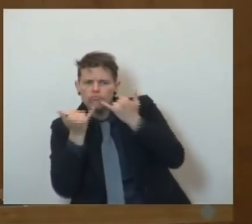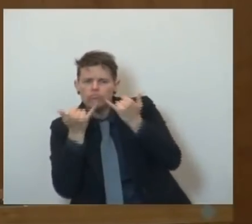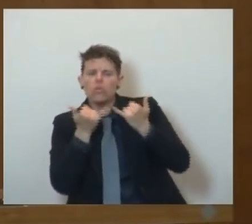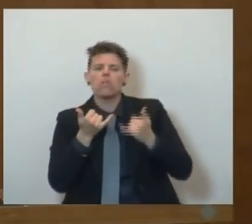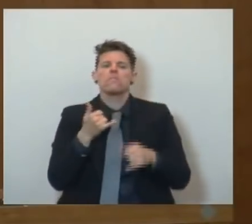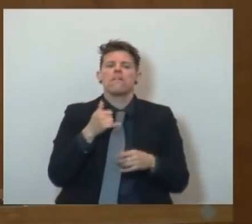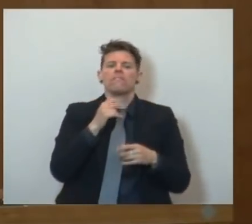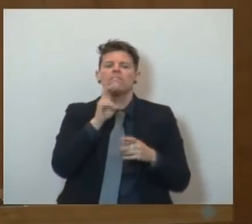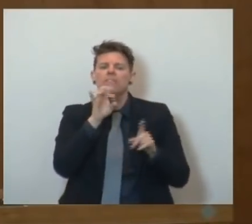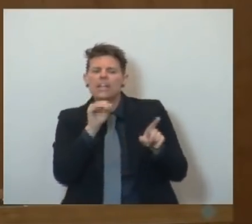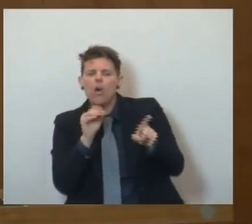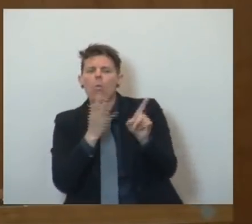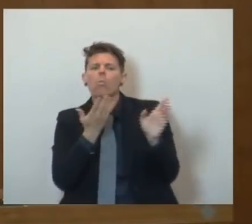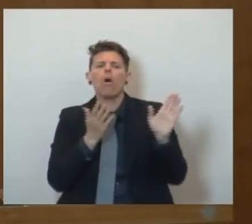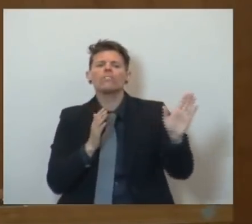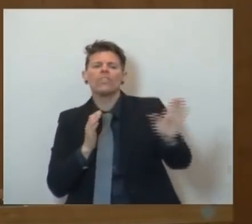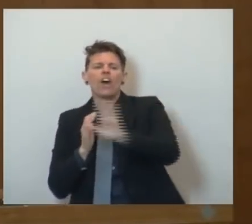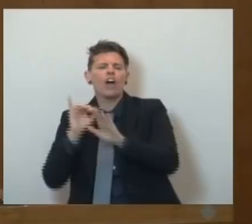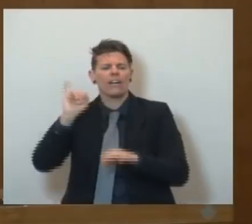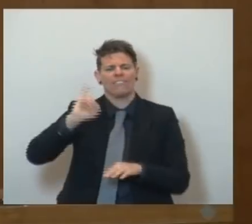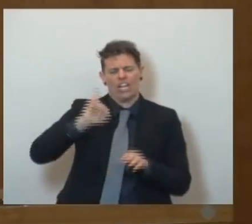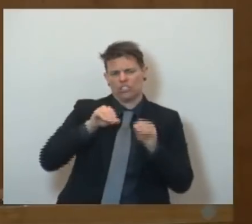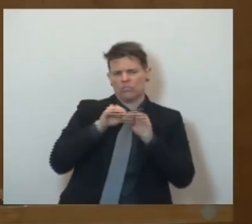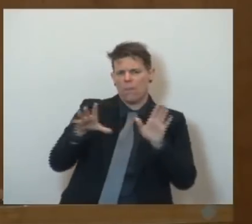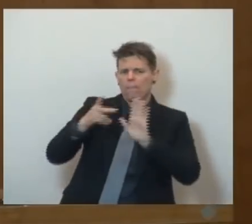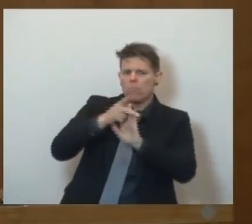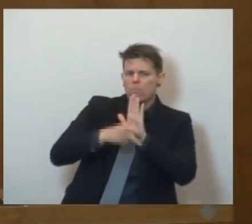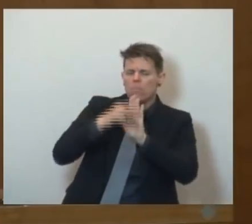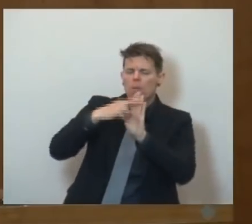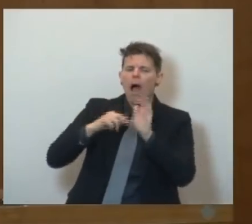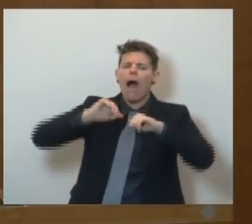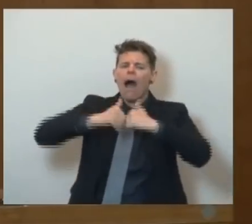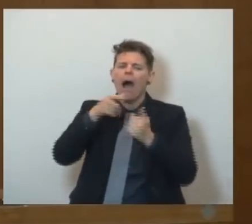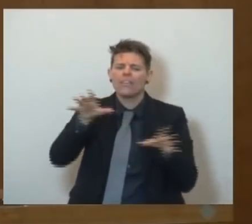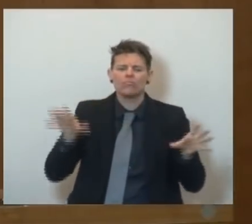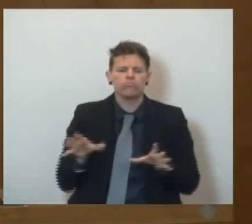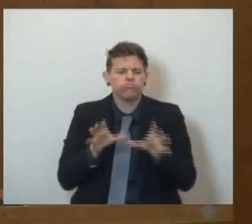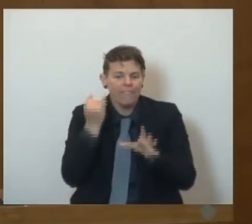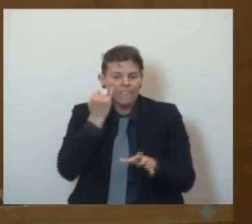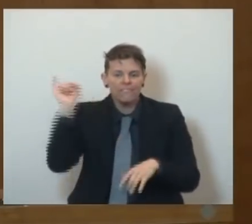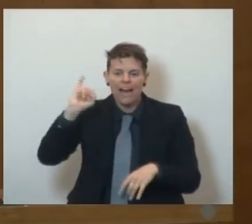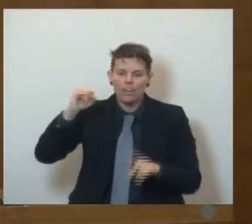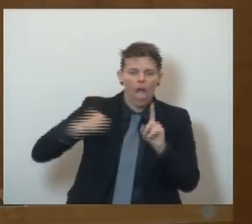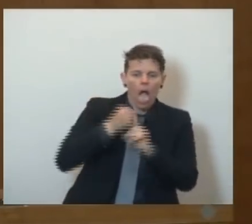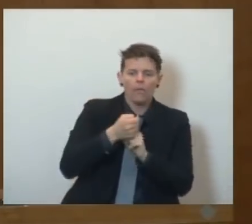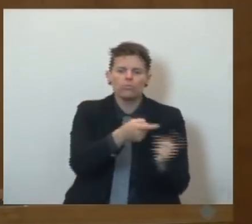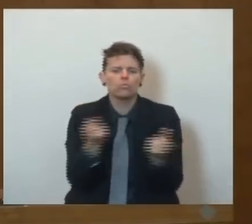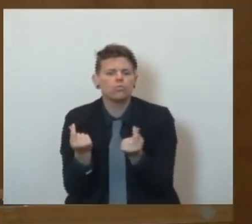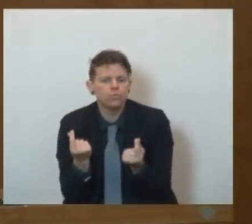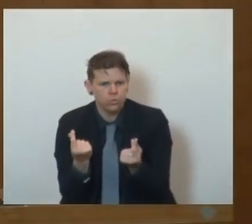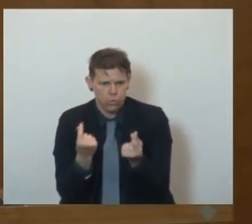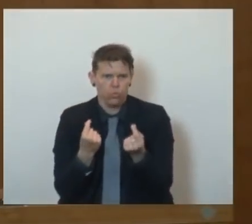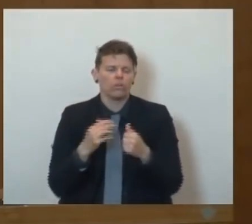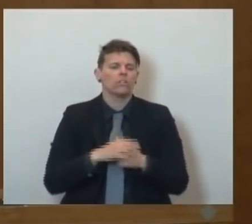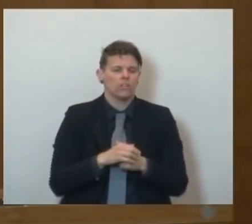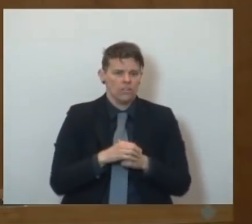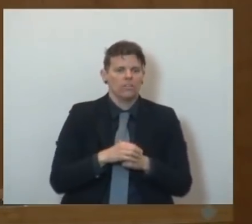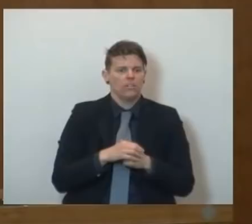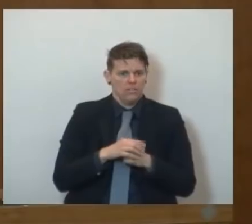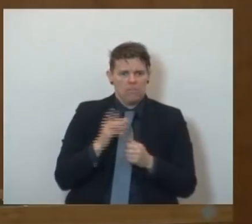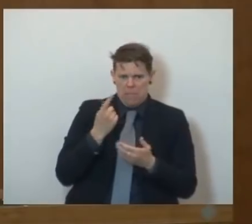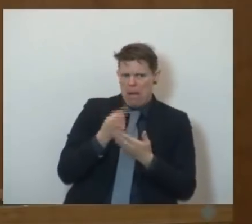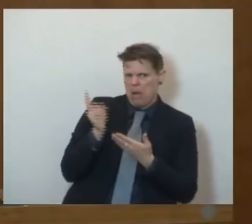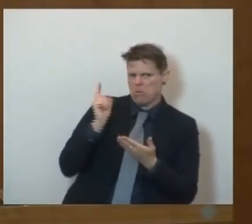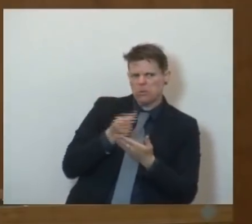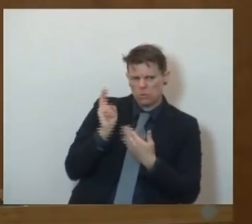protocols. We encouraged and did not mandate, but I believe we encouraged 15% surveillance of every nursing home a week or 2 ago. Even